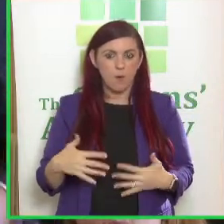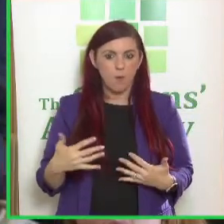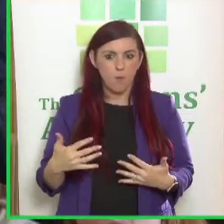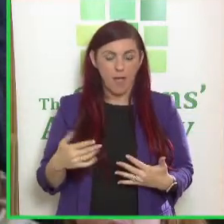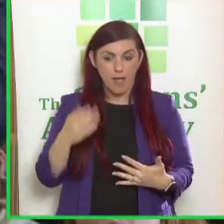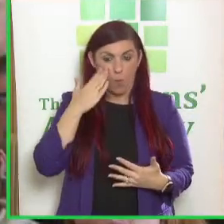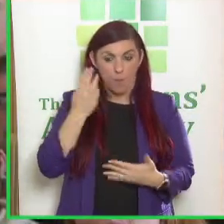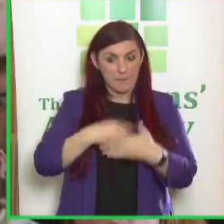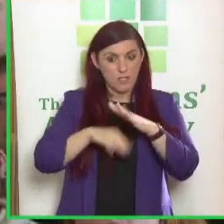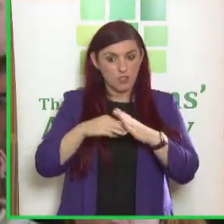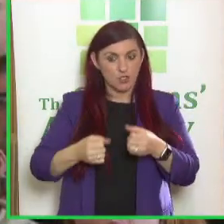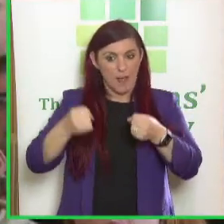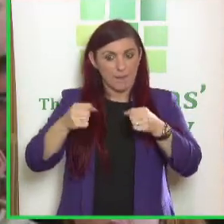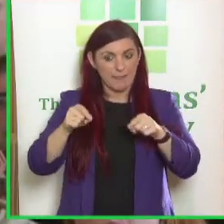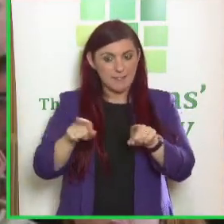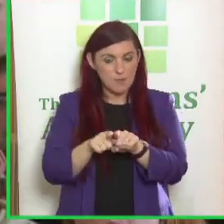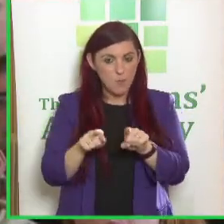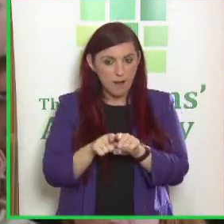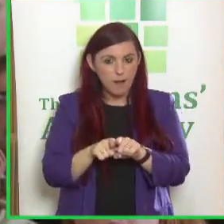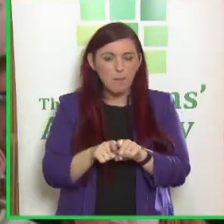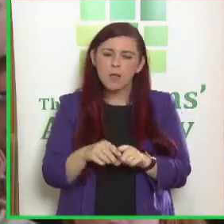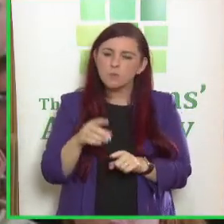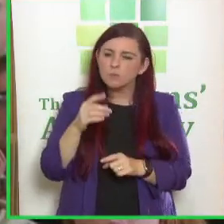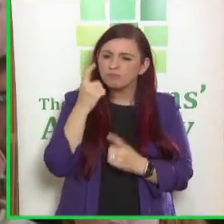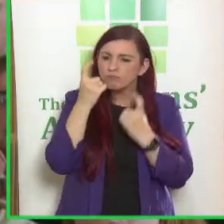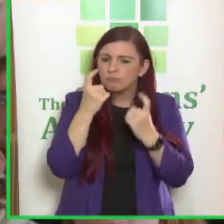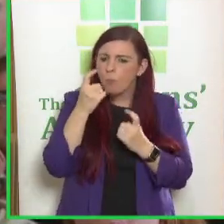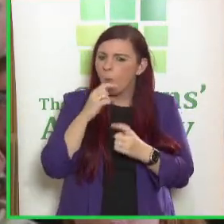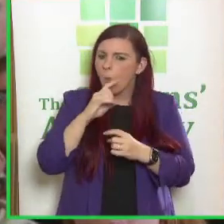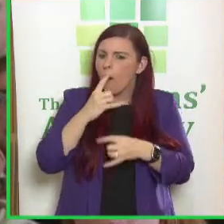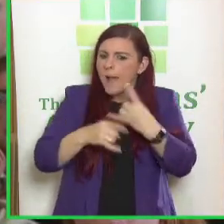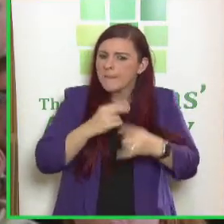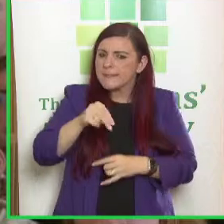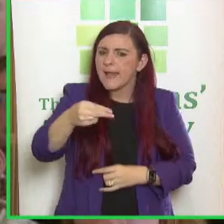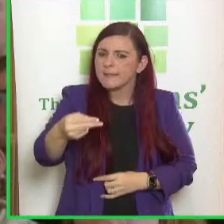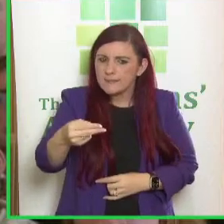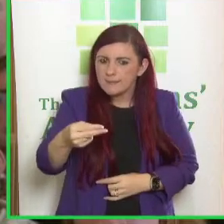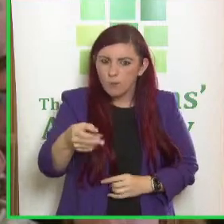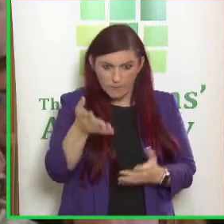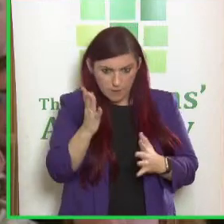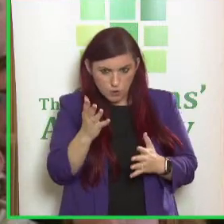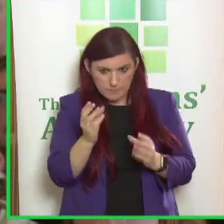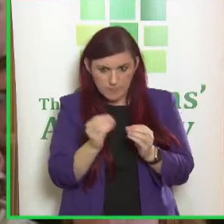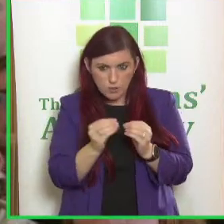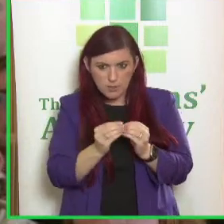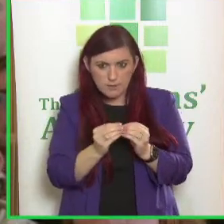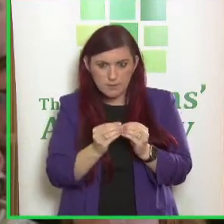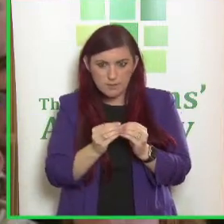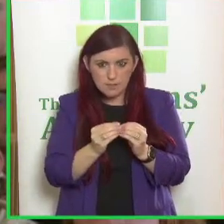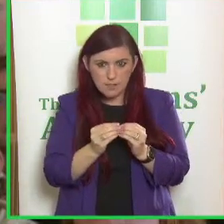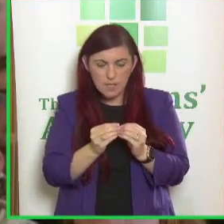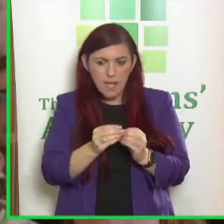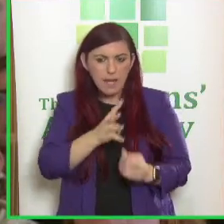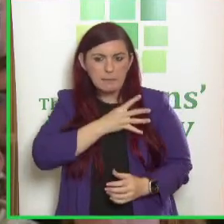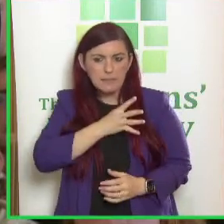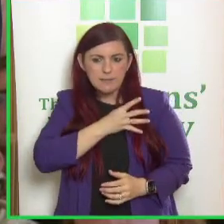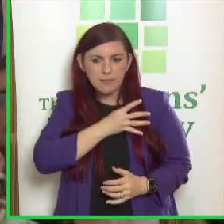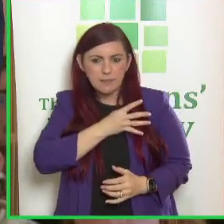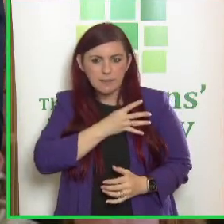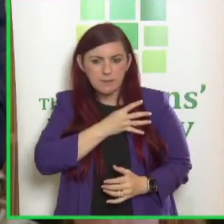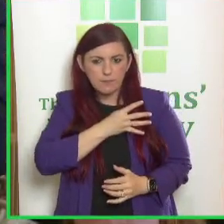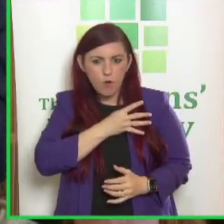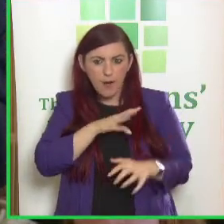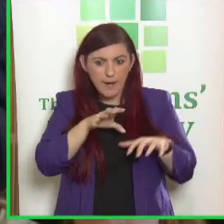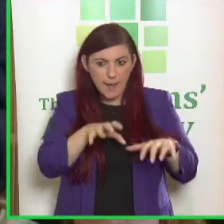great in championing this. I just want to know what happens next as a member of the Oireachtas. You mentioned the Cabinet Committee chaired by the Taoiseach. Other citizens' assemblies have